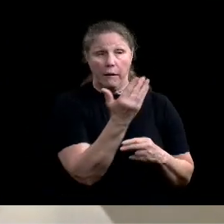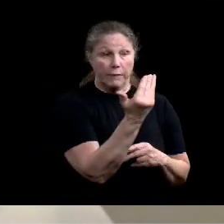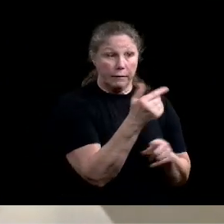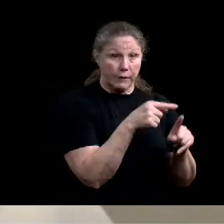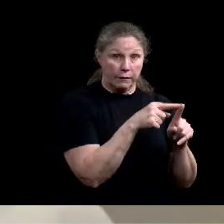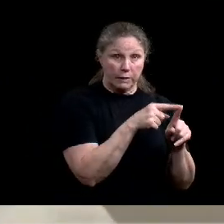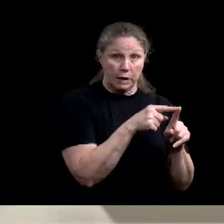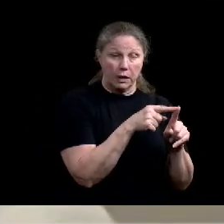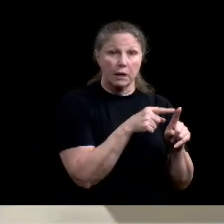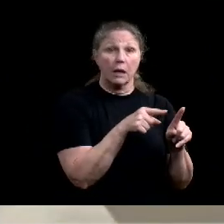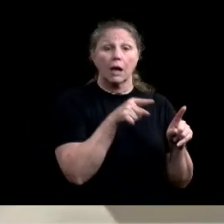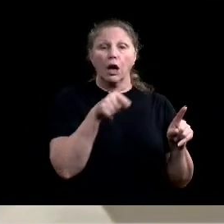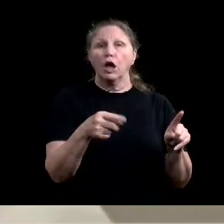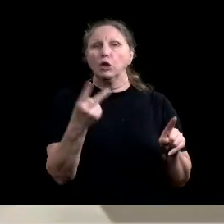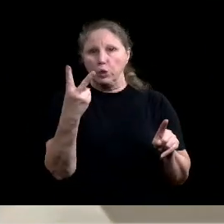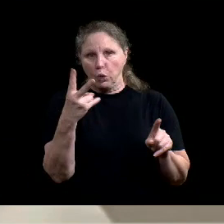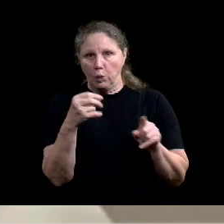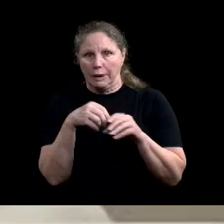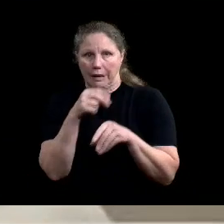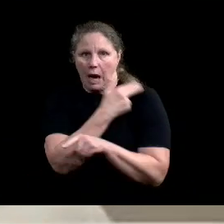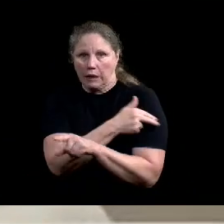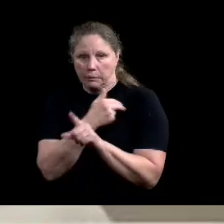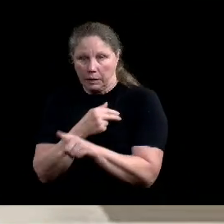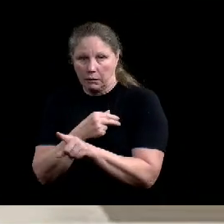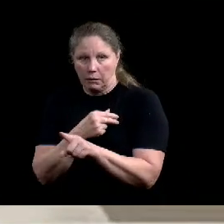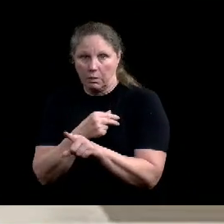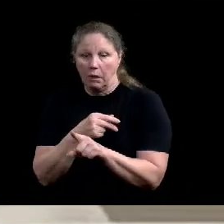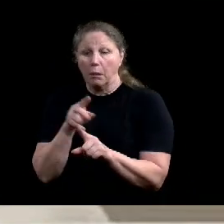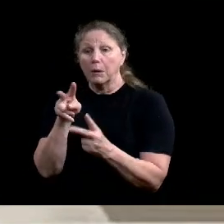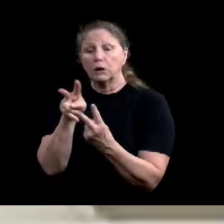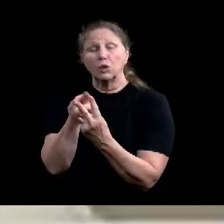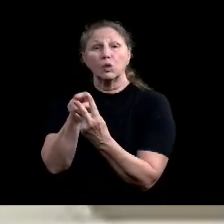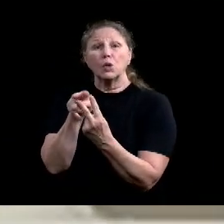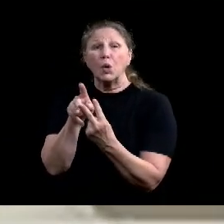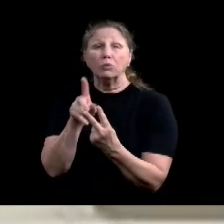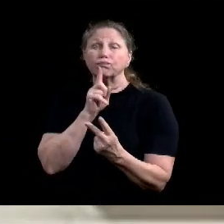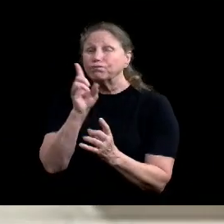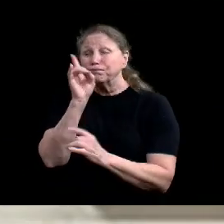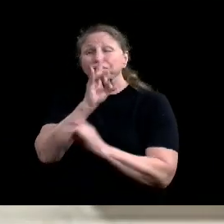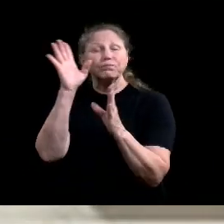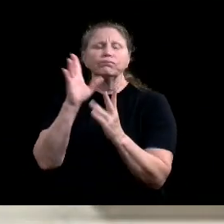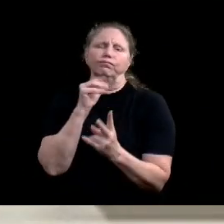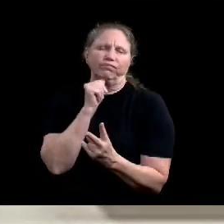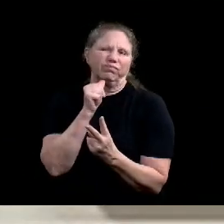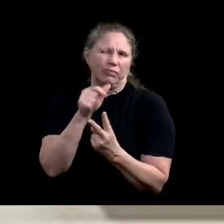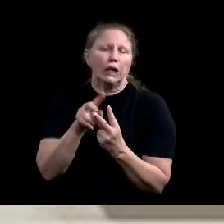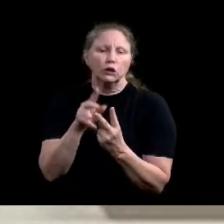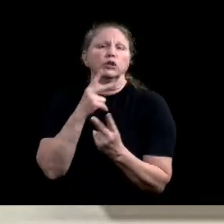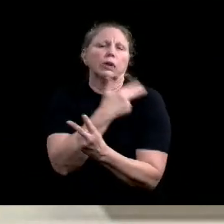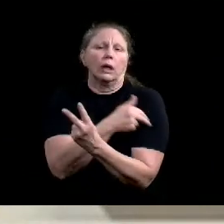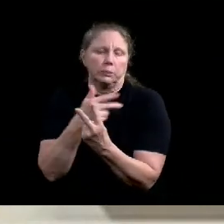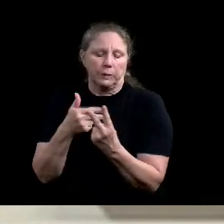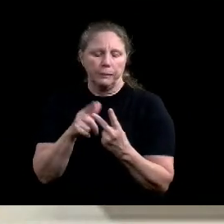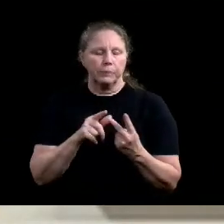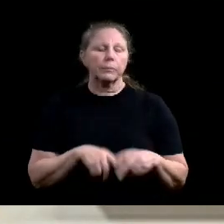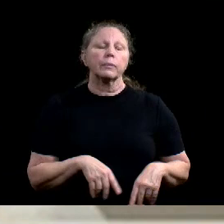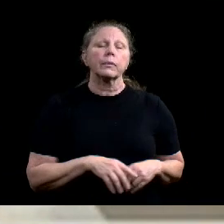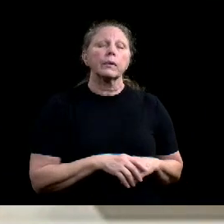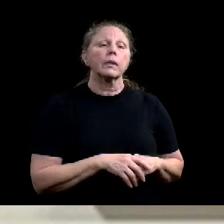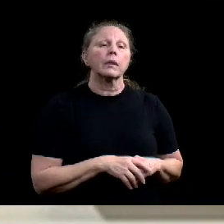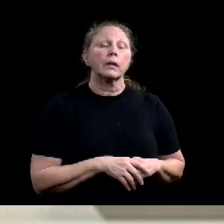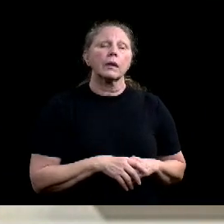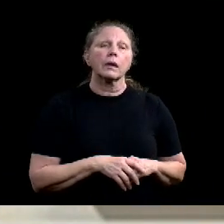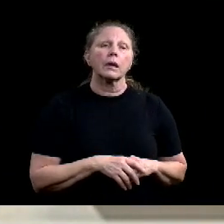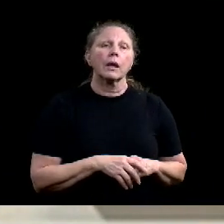neither of those are in critical condition. We have 62 who have recovered, and we have had 4